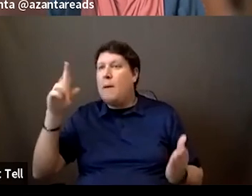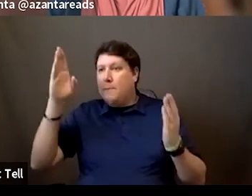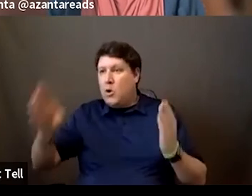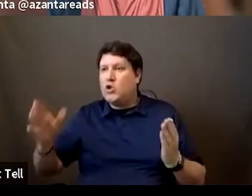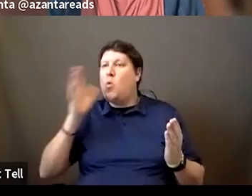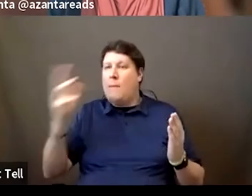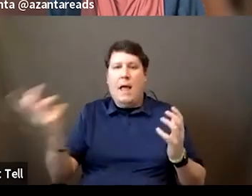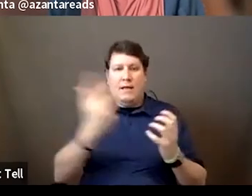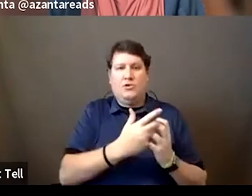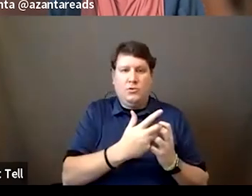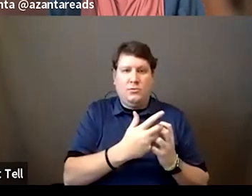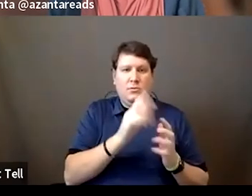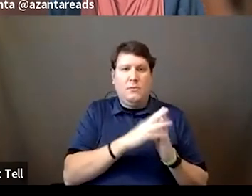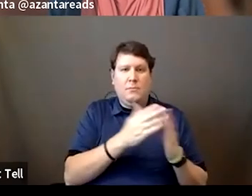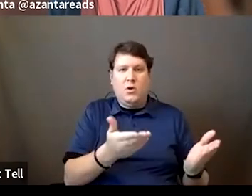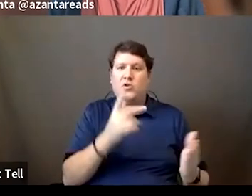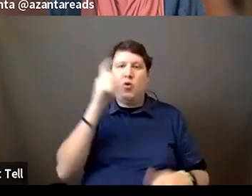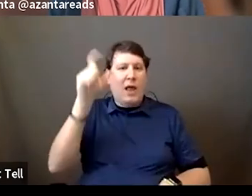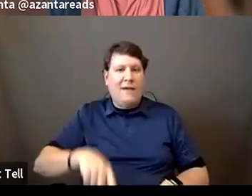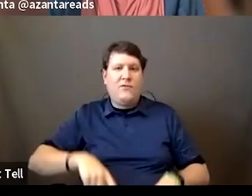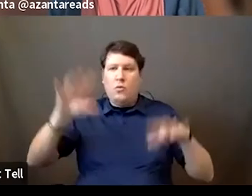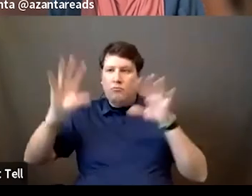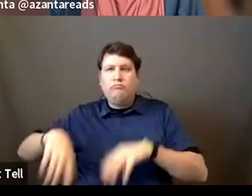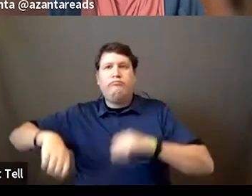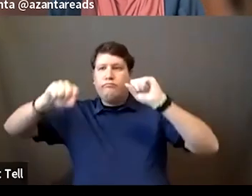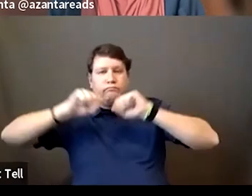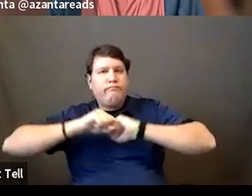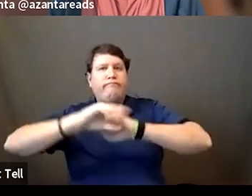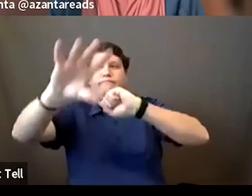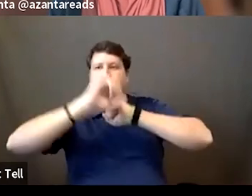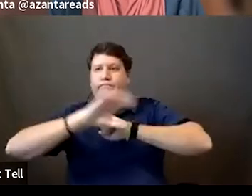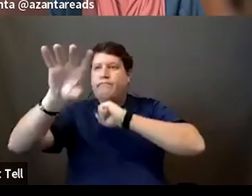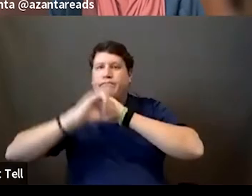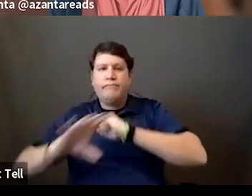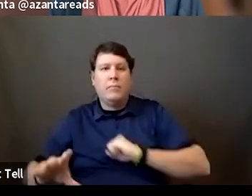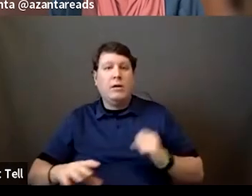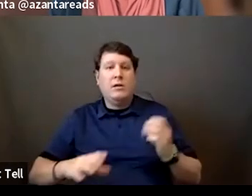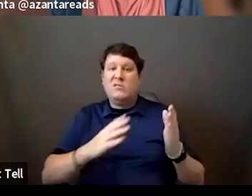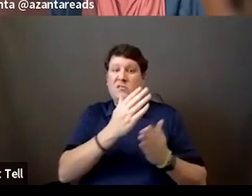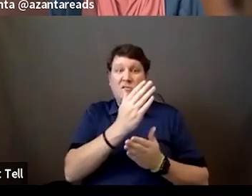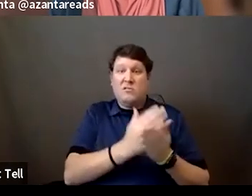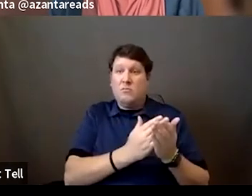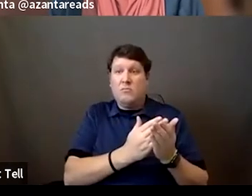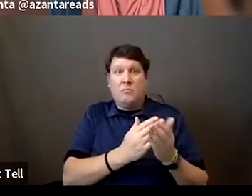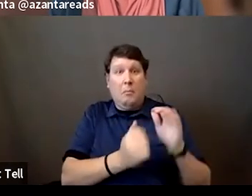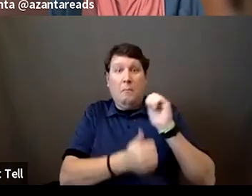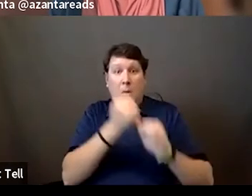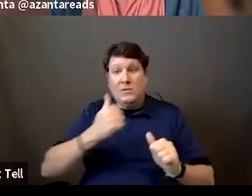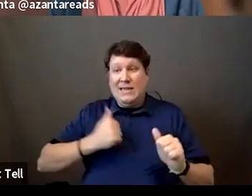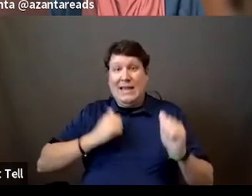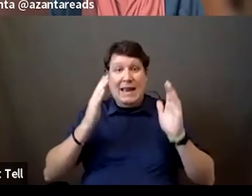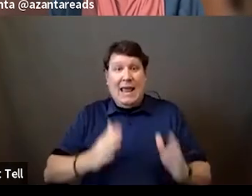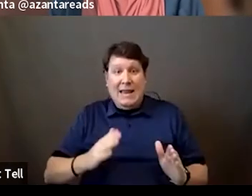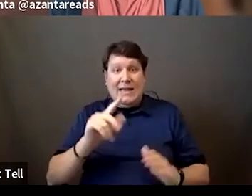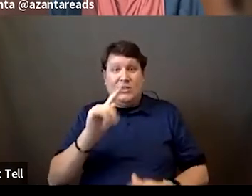or collaboration. And some book talkers are, you know, they do it for free. I mean, a lot of Canadians, we do it for free because we love